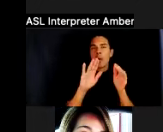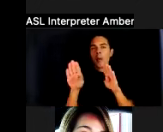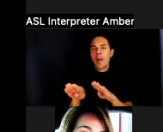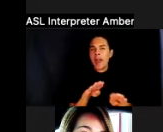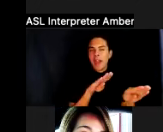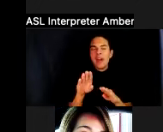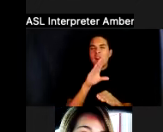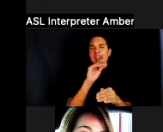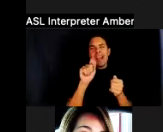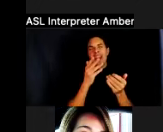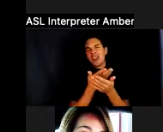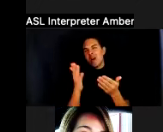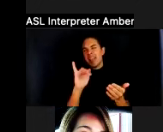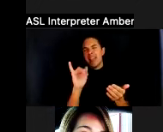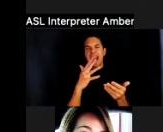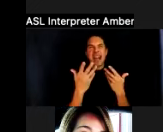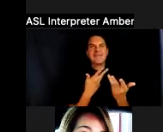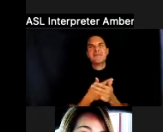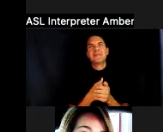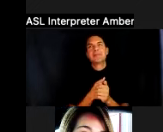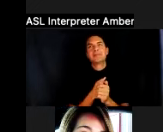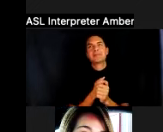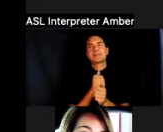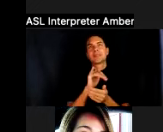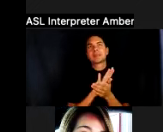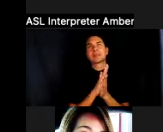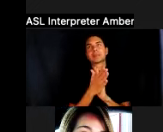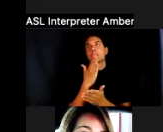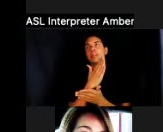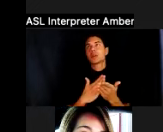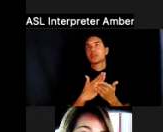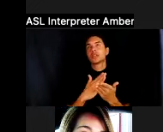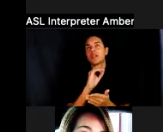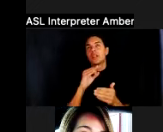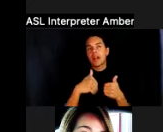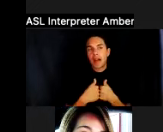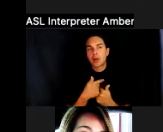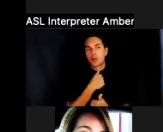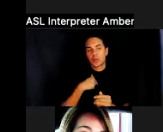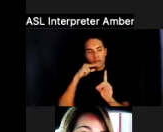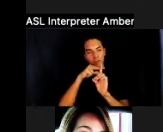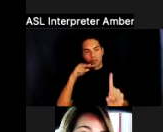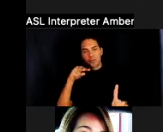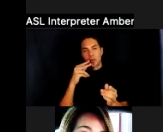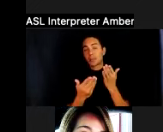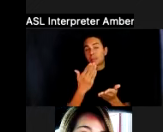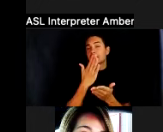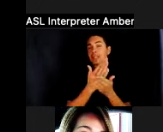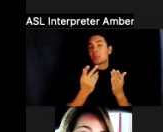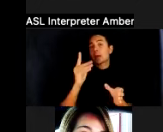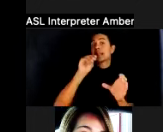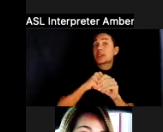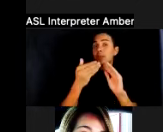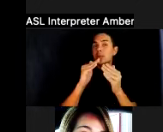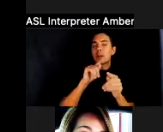it's sort of like um, that becomes part, right, of how we view maybe somebody in the community, but also